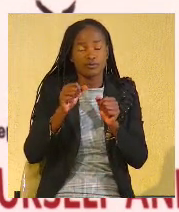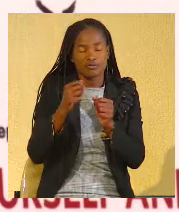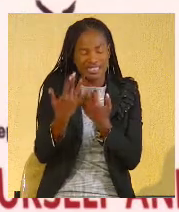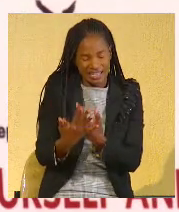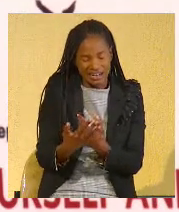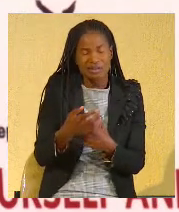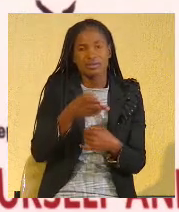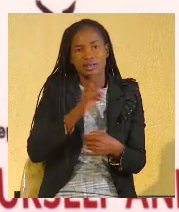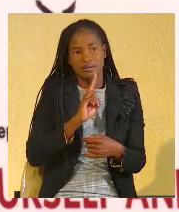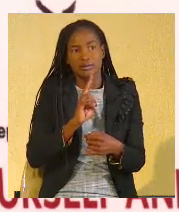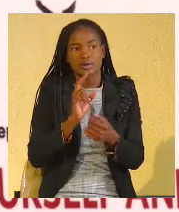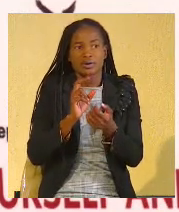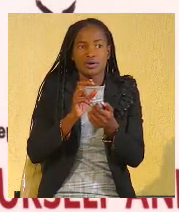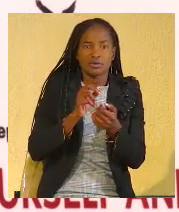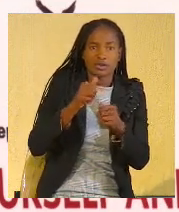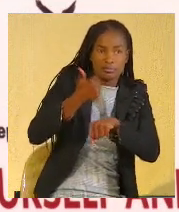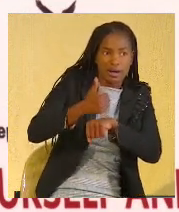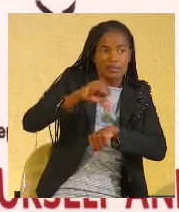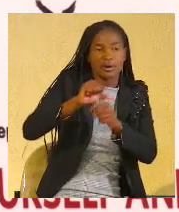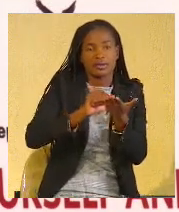for an amount of